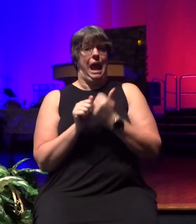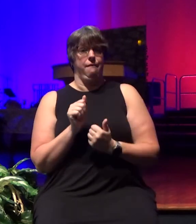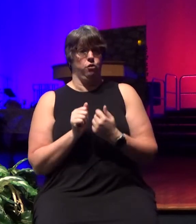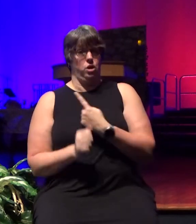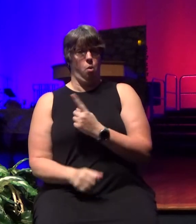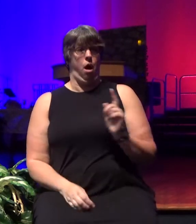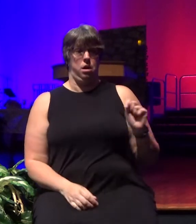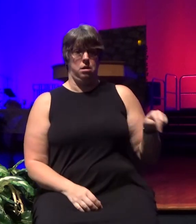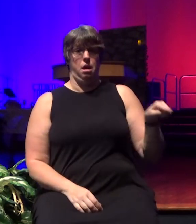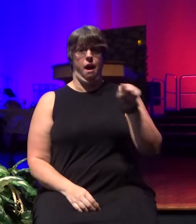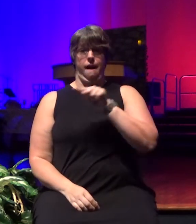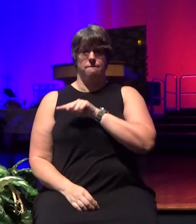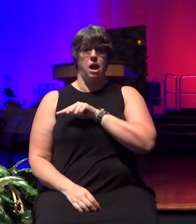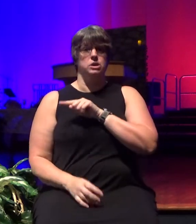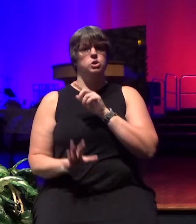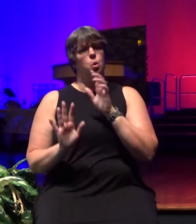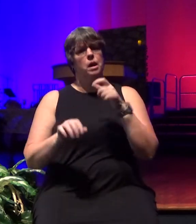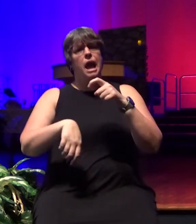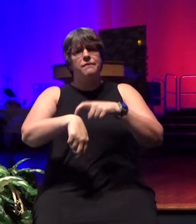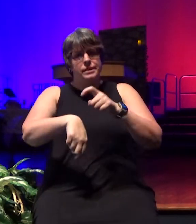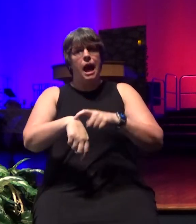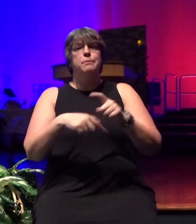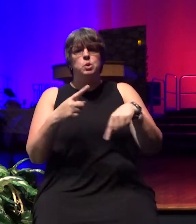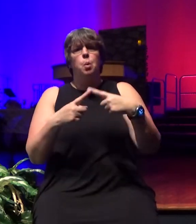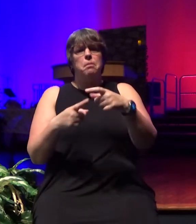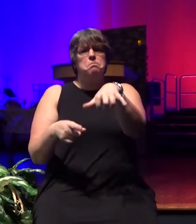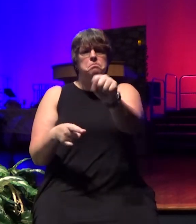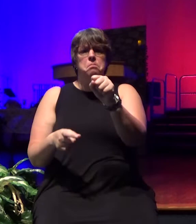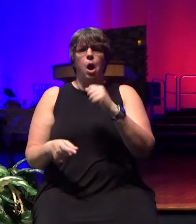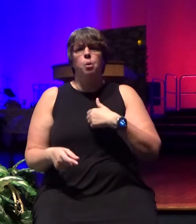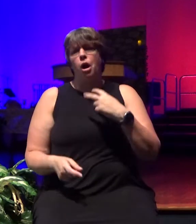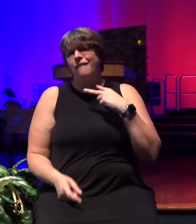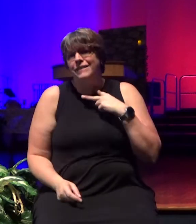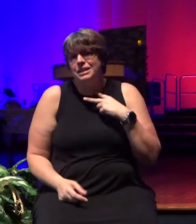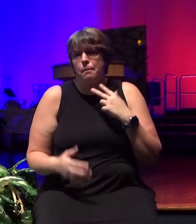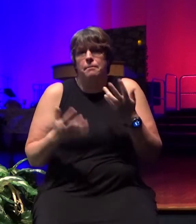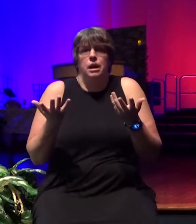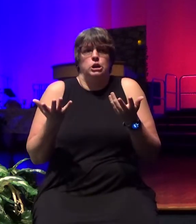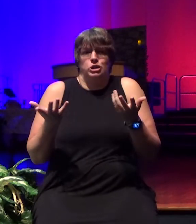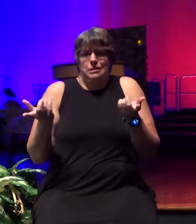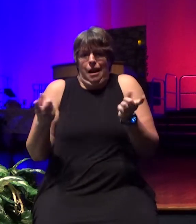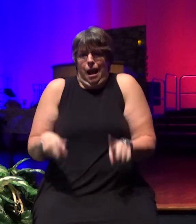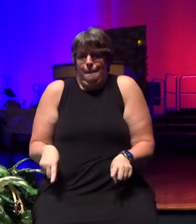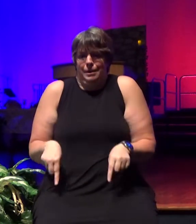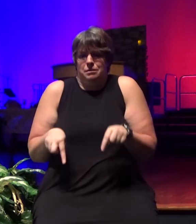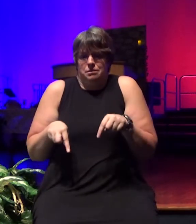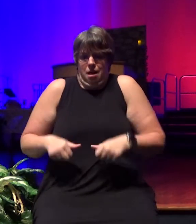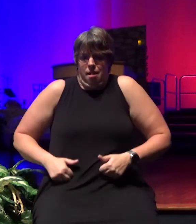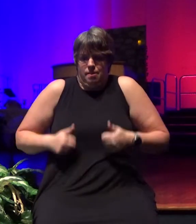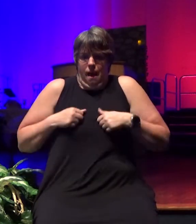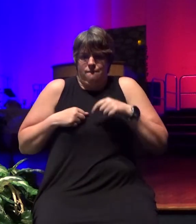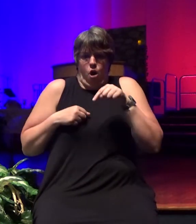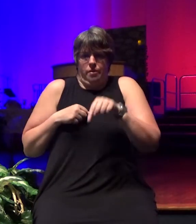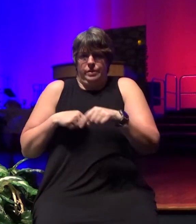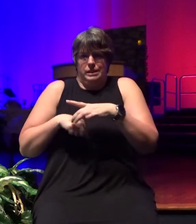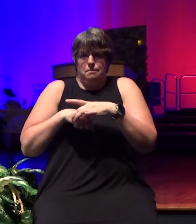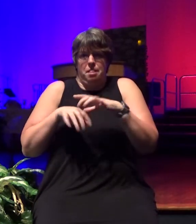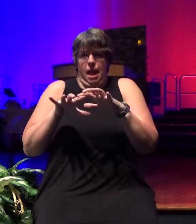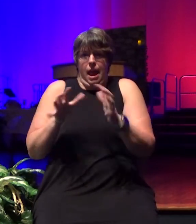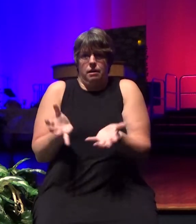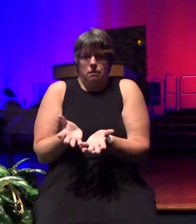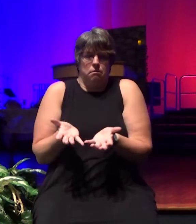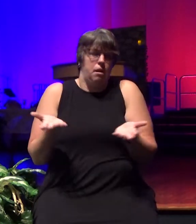victimized. Maybe it's a part of life on this planet at this level. And it hurts, and it shouldn't